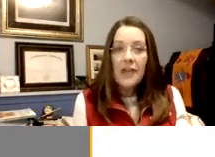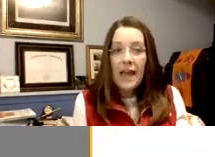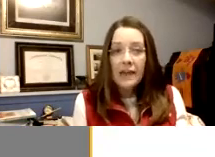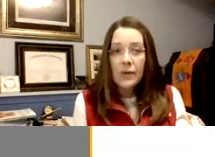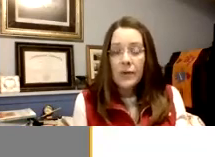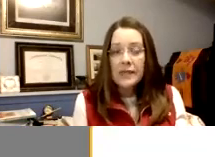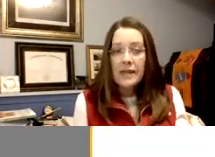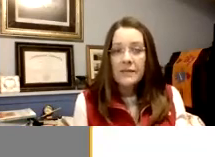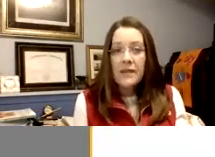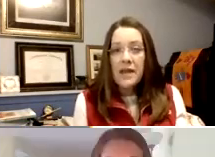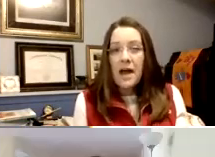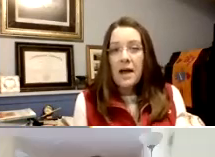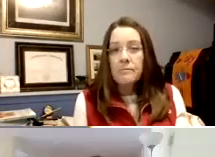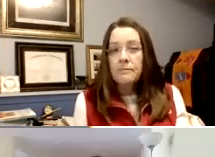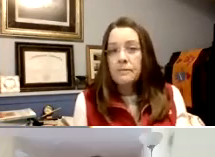other categories of